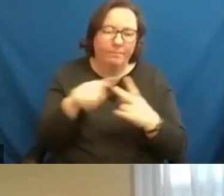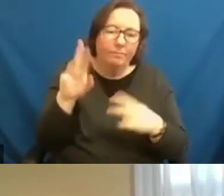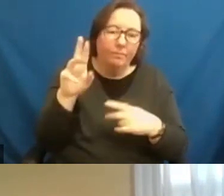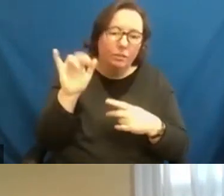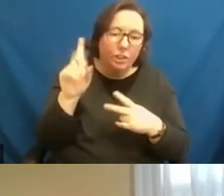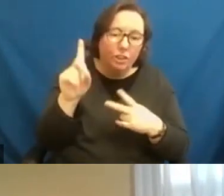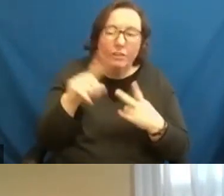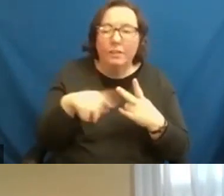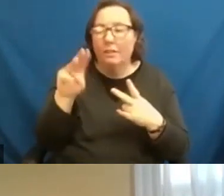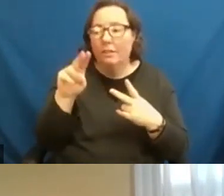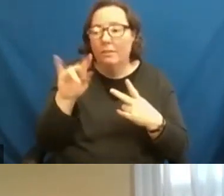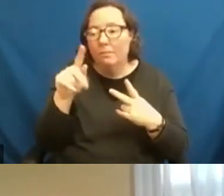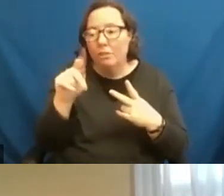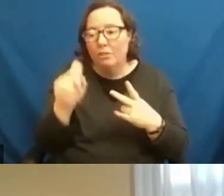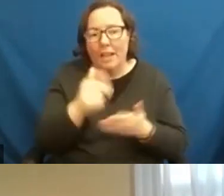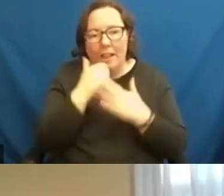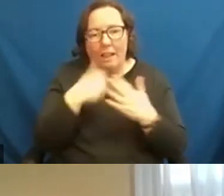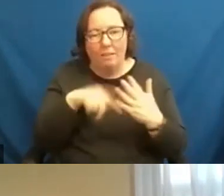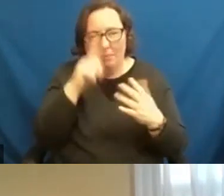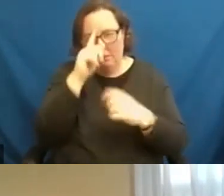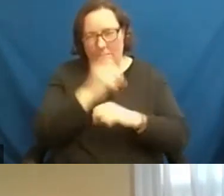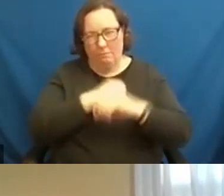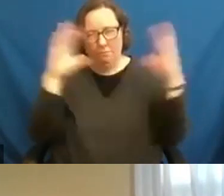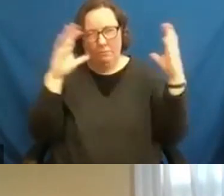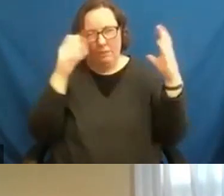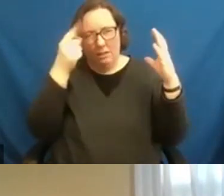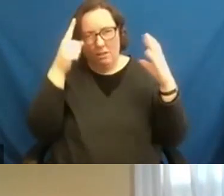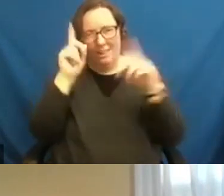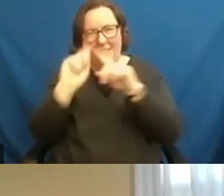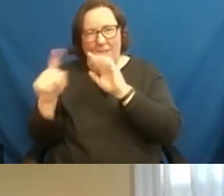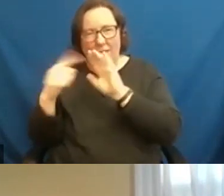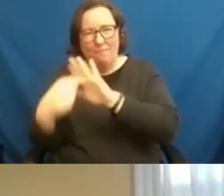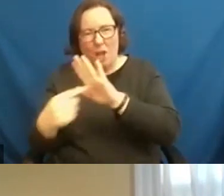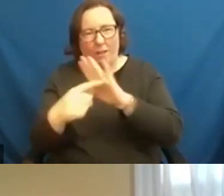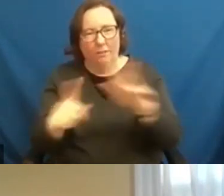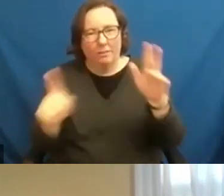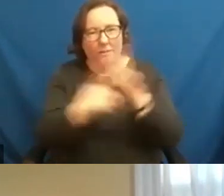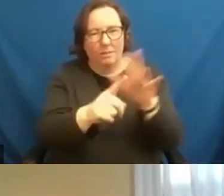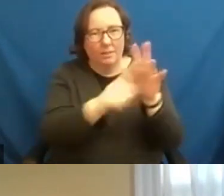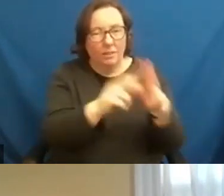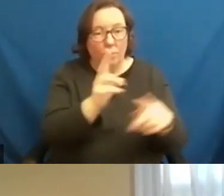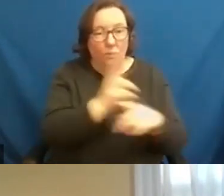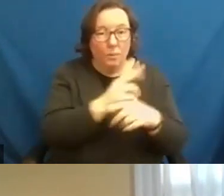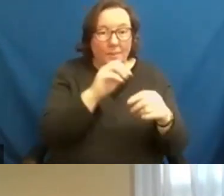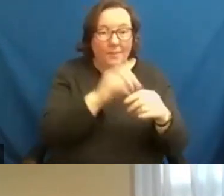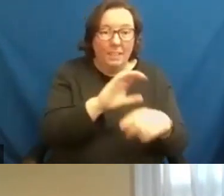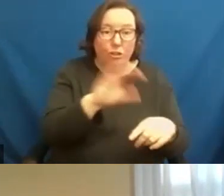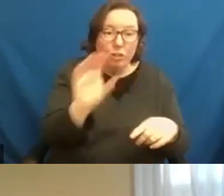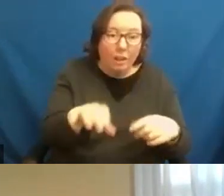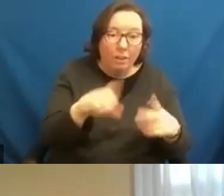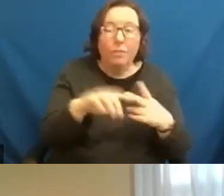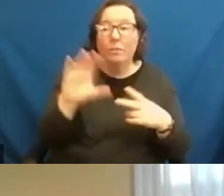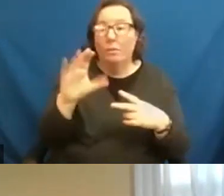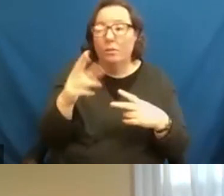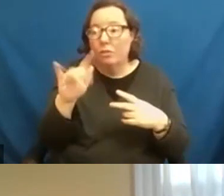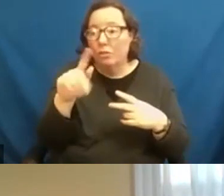Burris to help us really understand how these models have played out in Chicago, are playing out in Charlotte, in